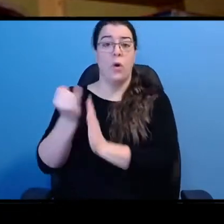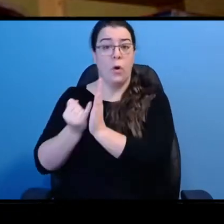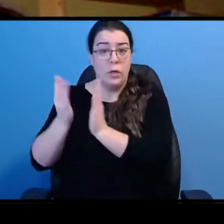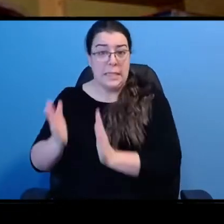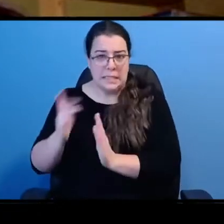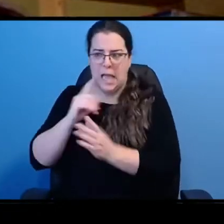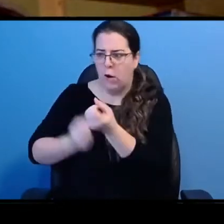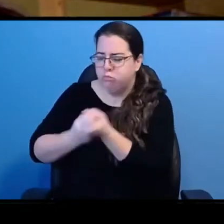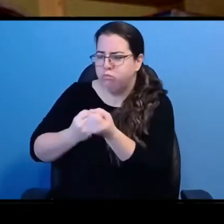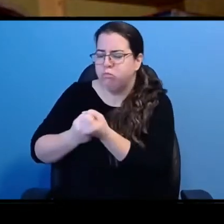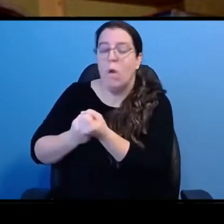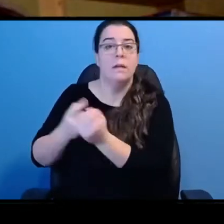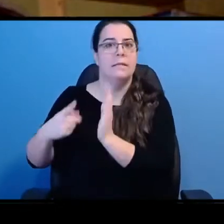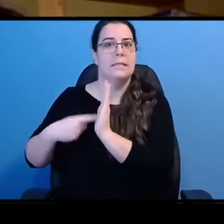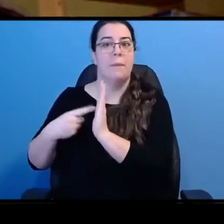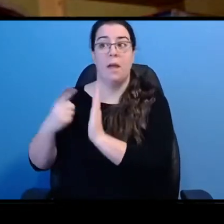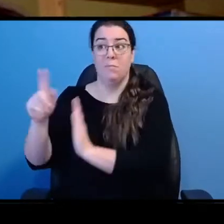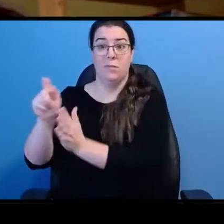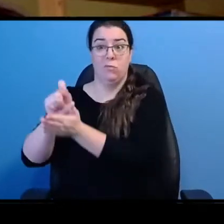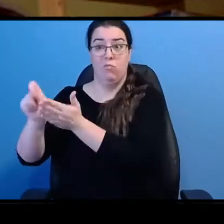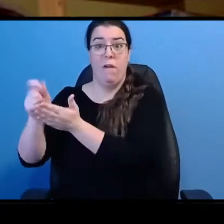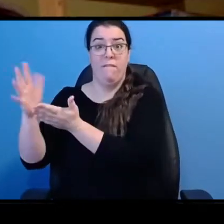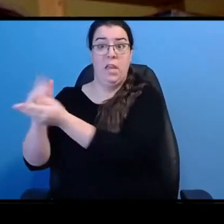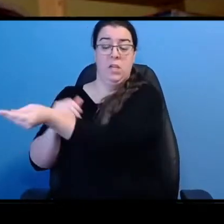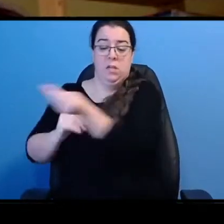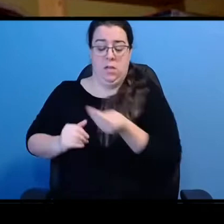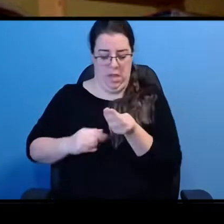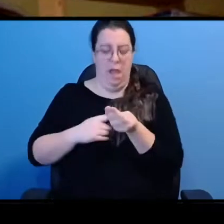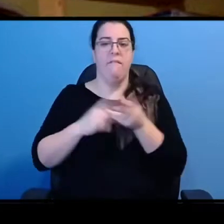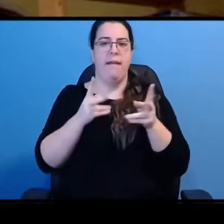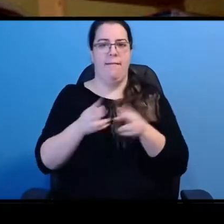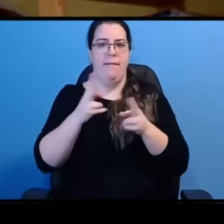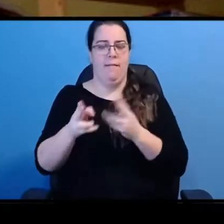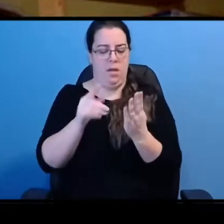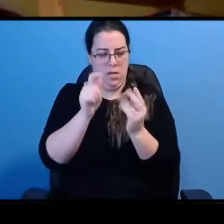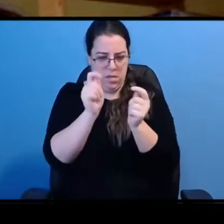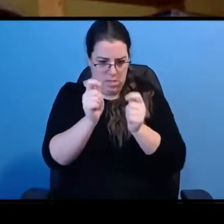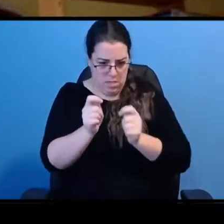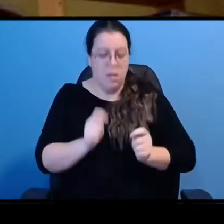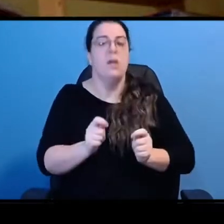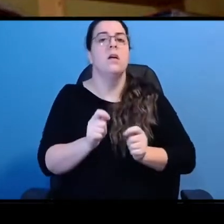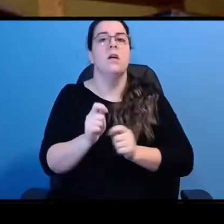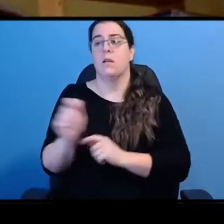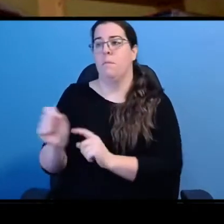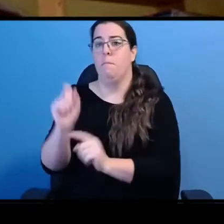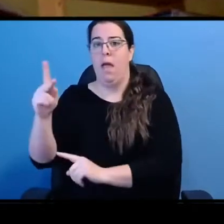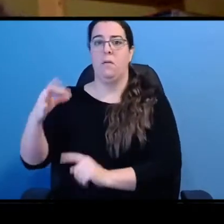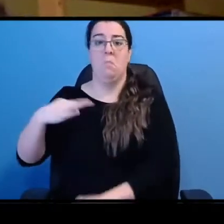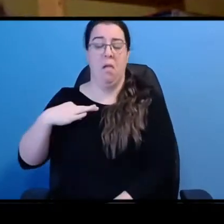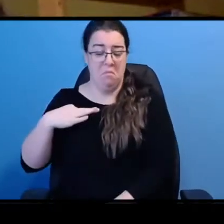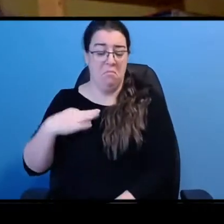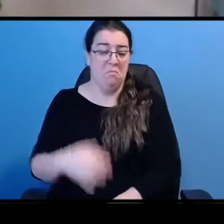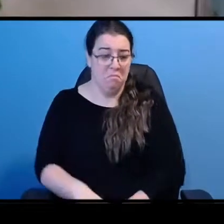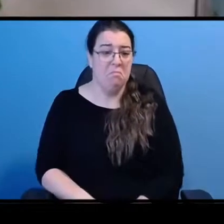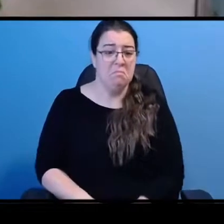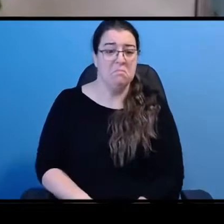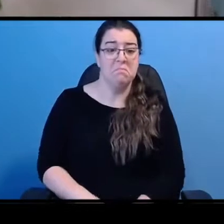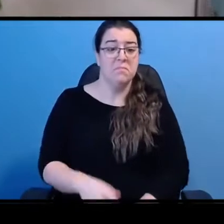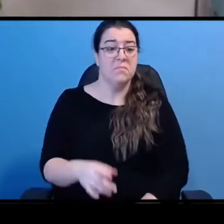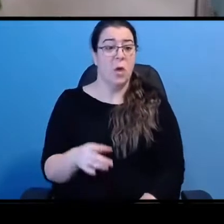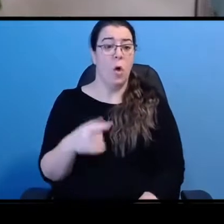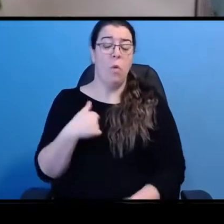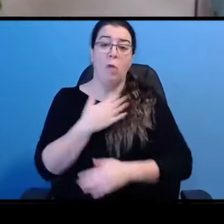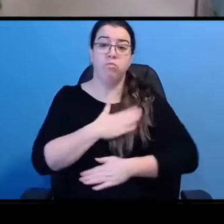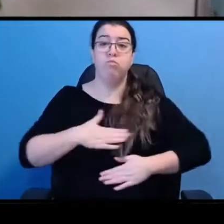I've done a lot of writing and communications work, so it all lends to this type of work. Yeah. So I